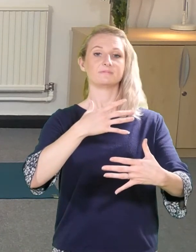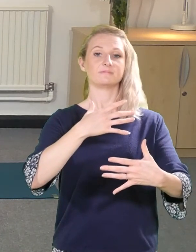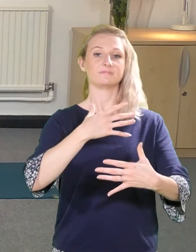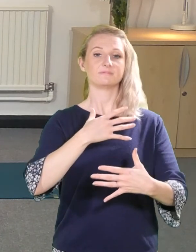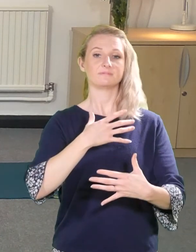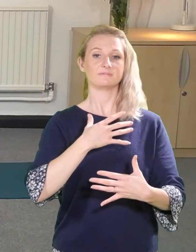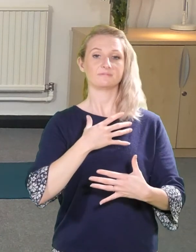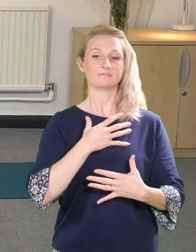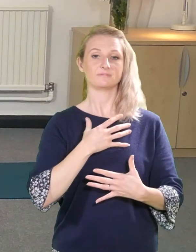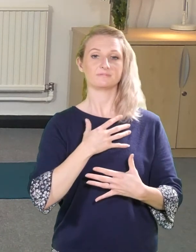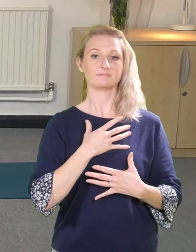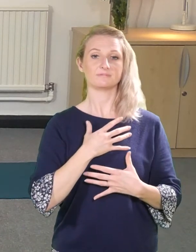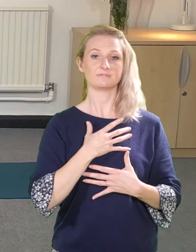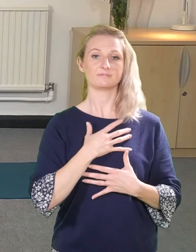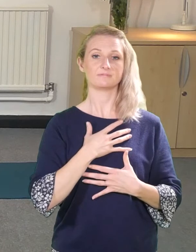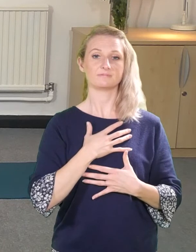Exhale.